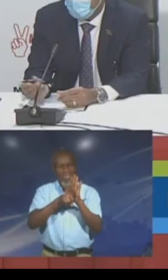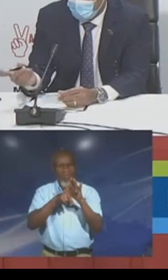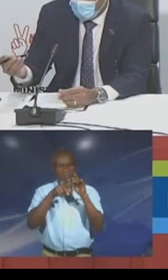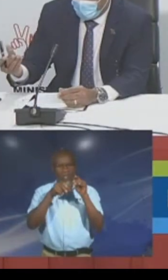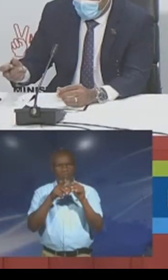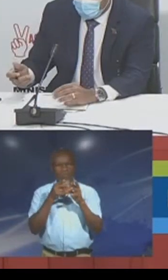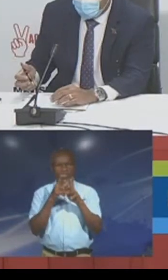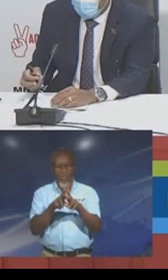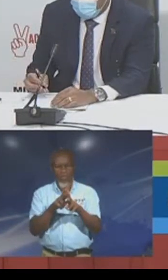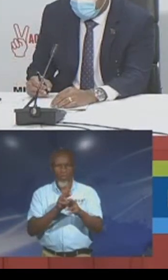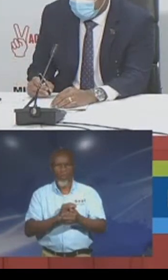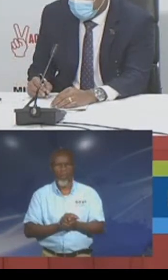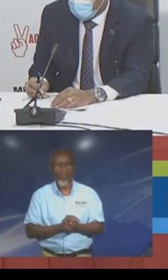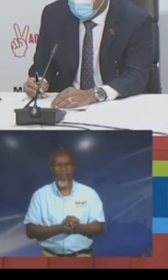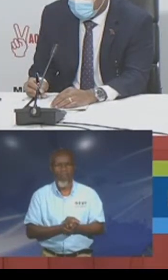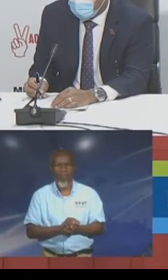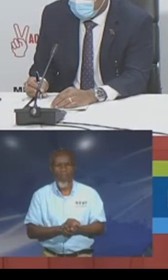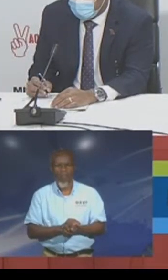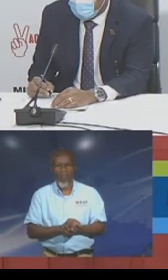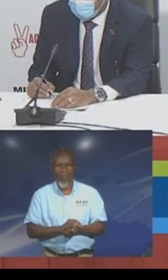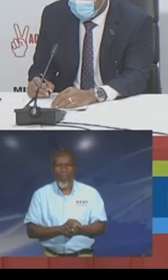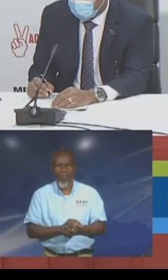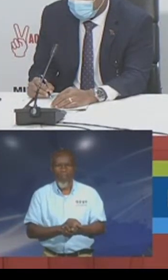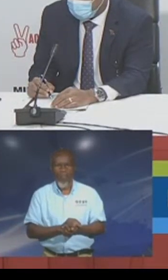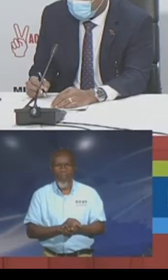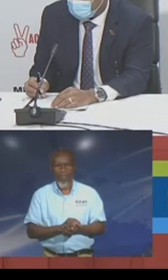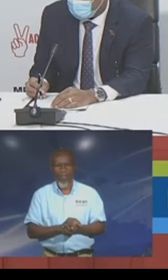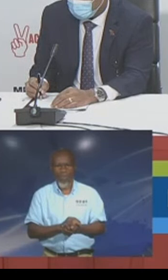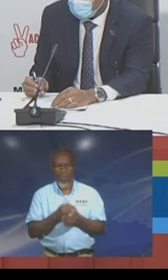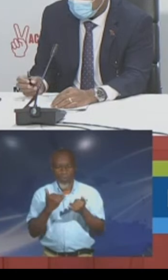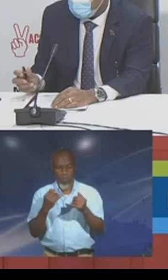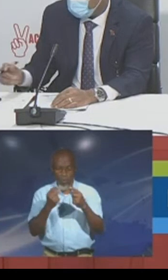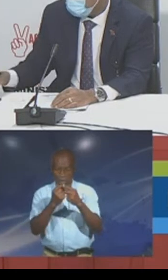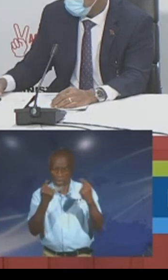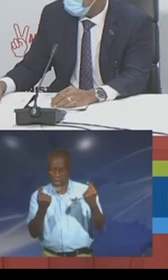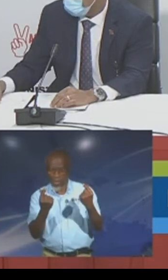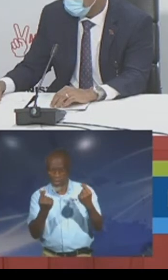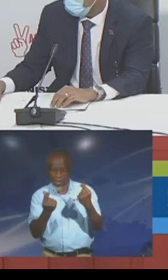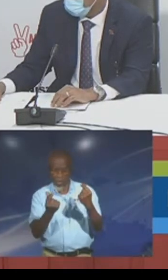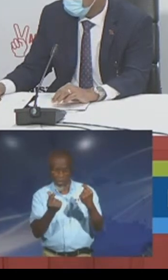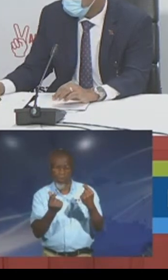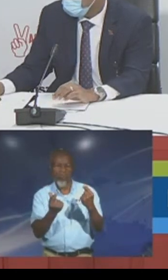Thank you very much, CMO. We go back to Guardian Media Limited